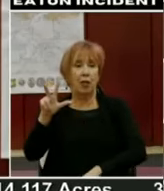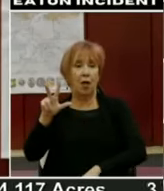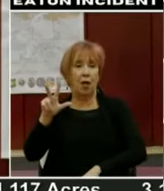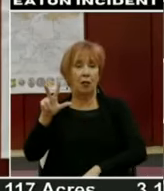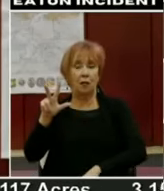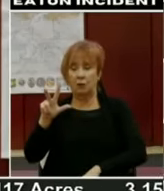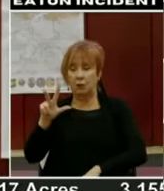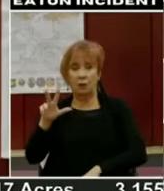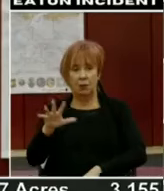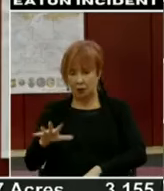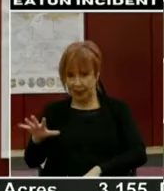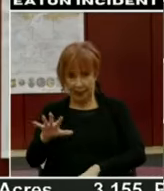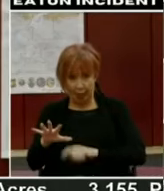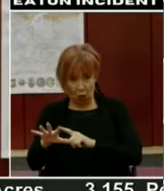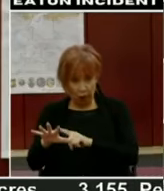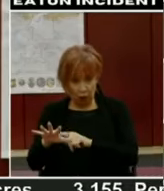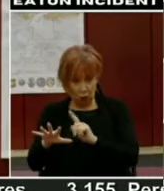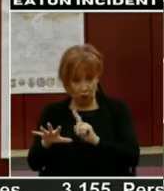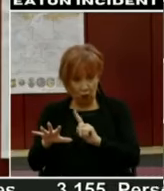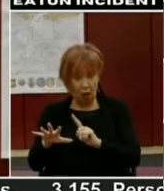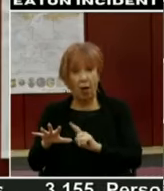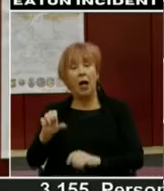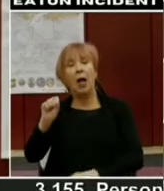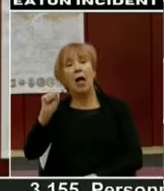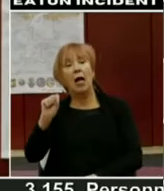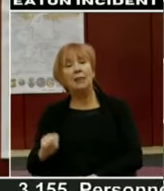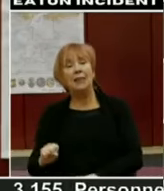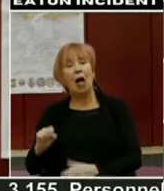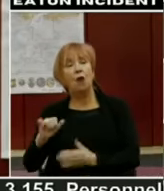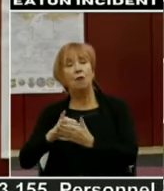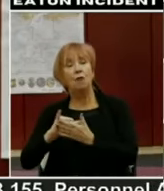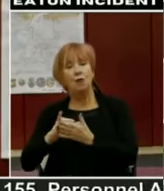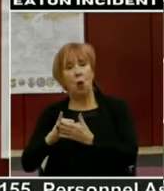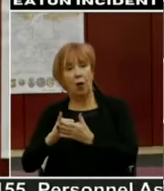I'll describe the area. It's south of New York,